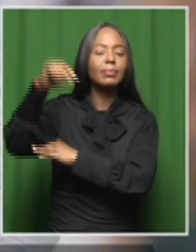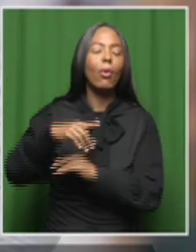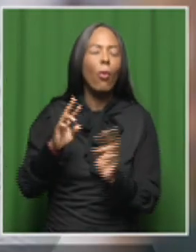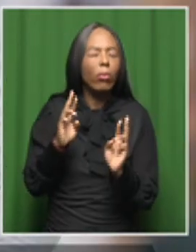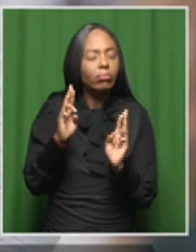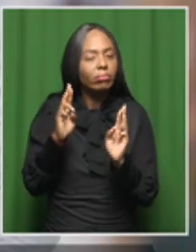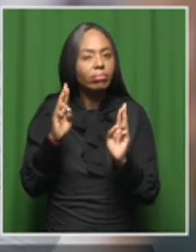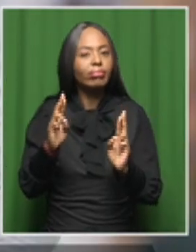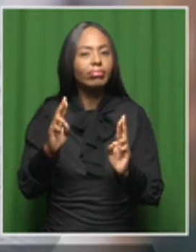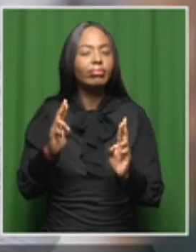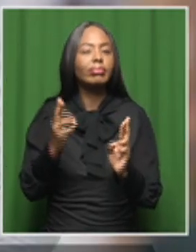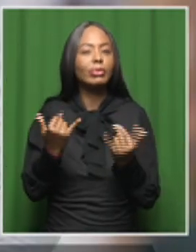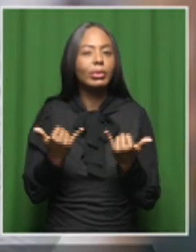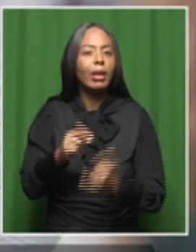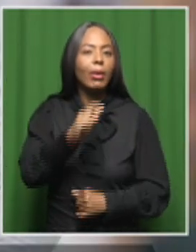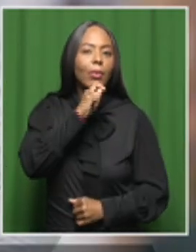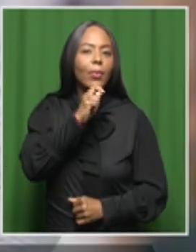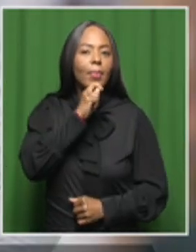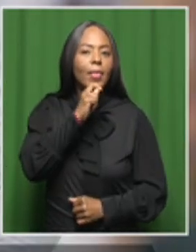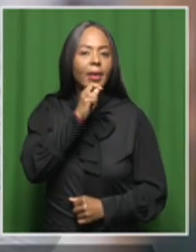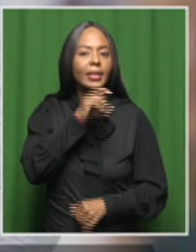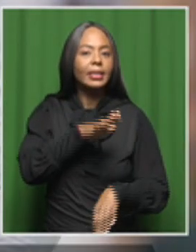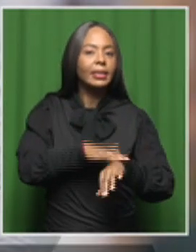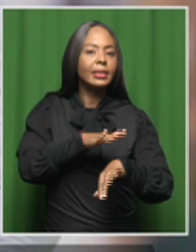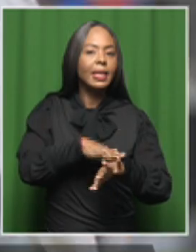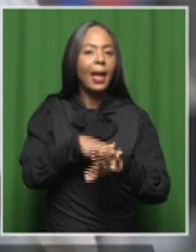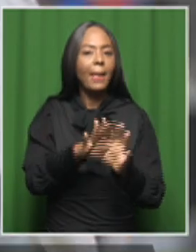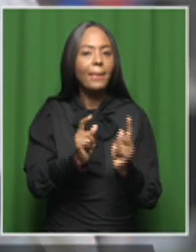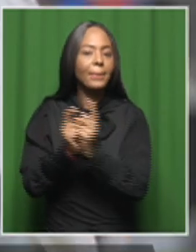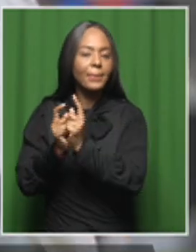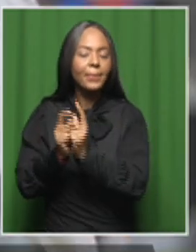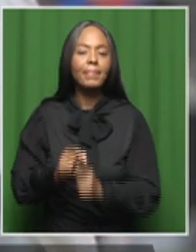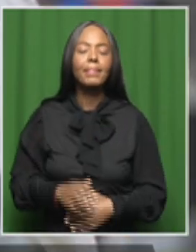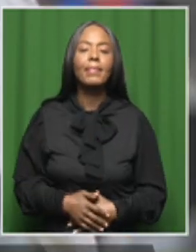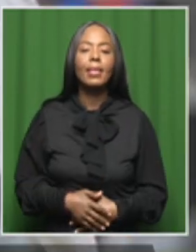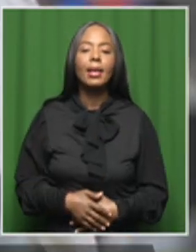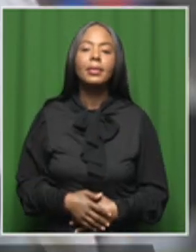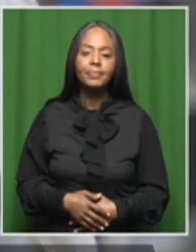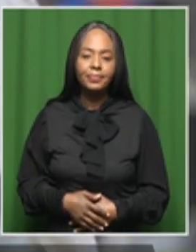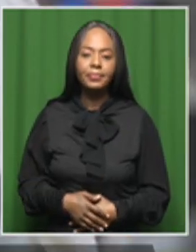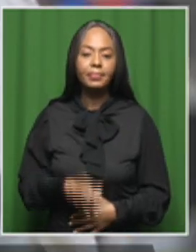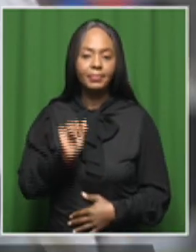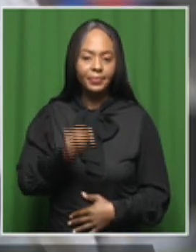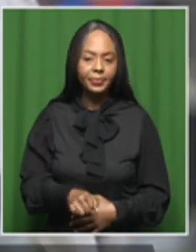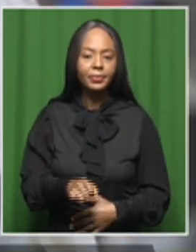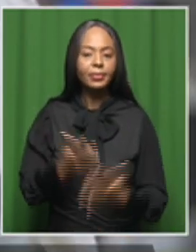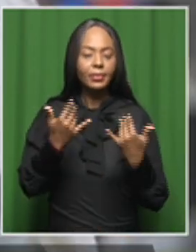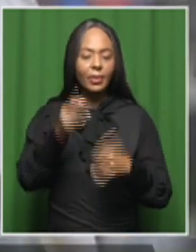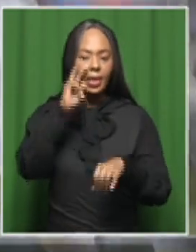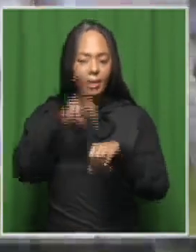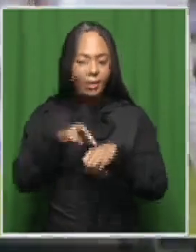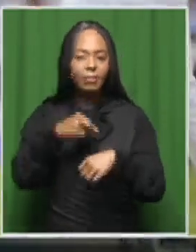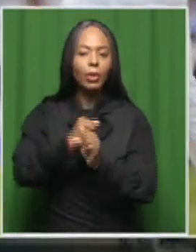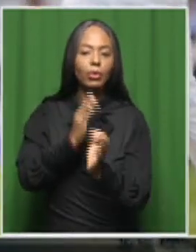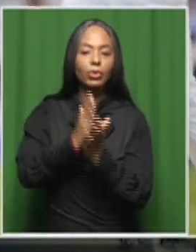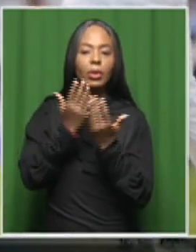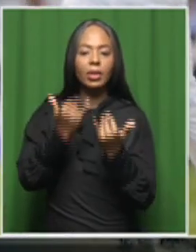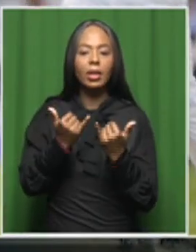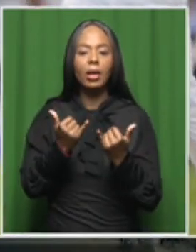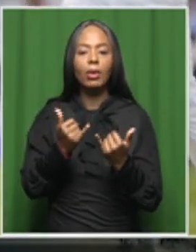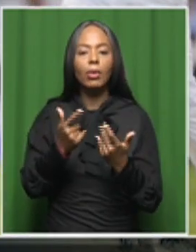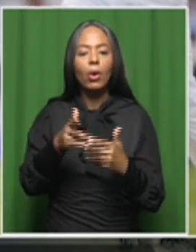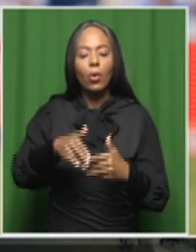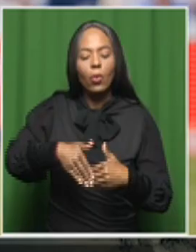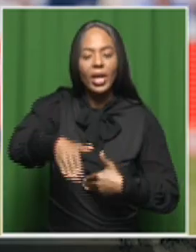or well, this morning, hopefully English time. So, well, we first have a job to do at hand, and that's to pick up that last 2 wickets, that last 2 remaining Australian